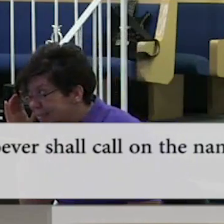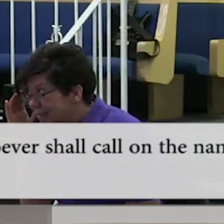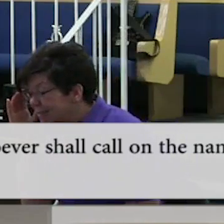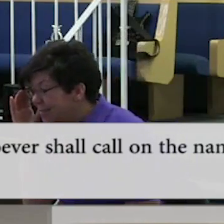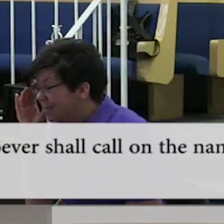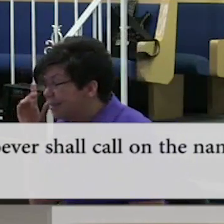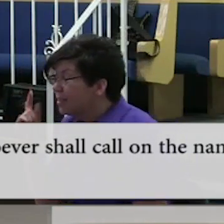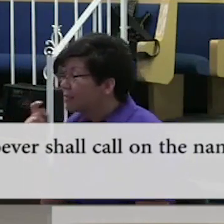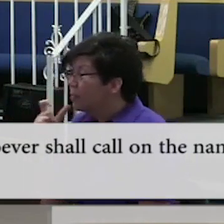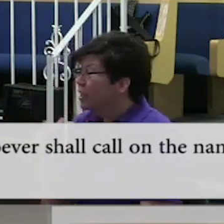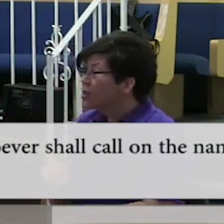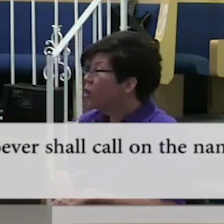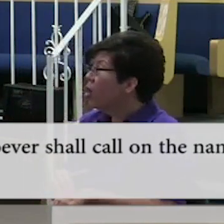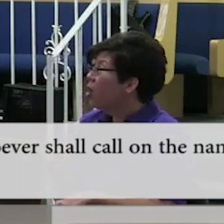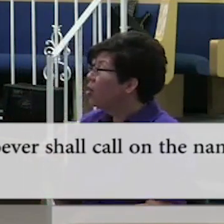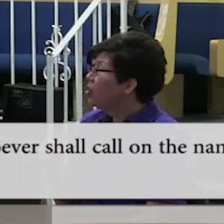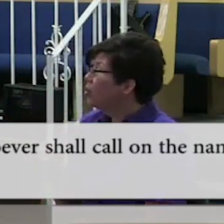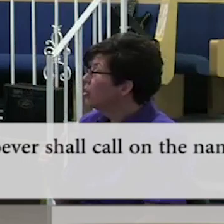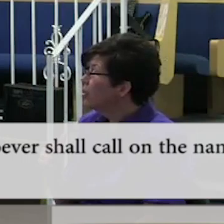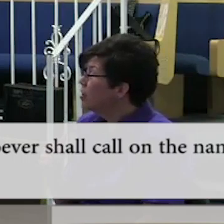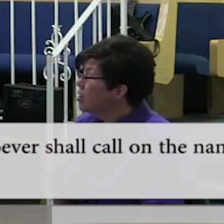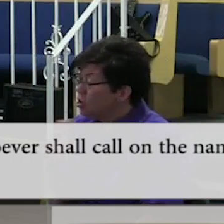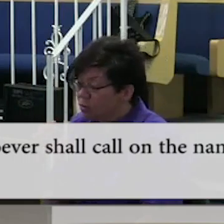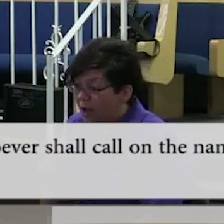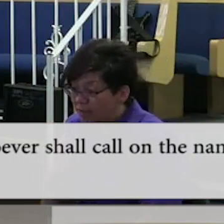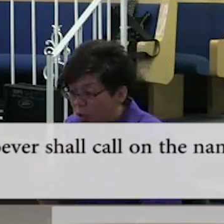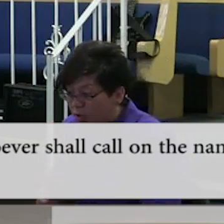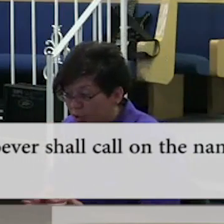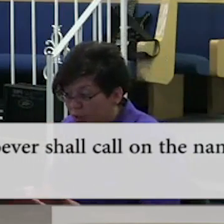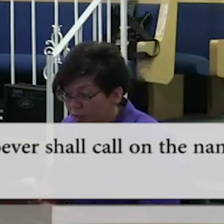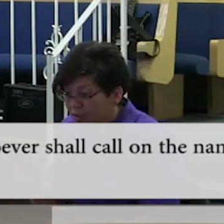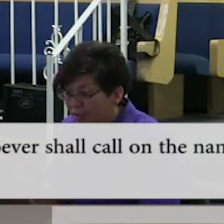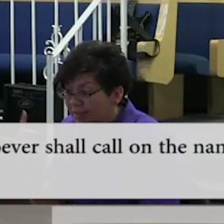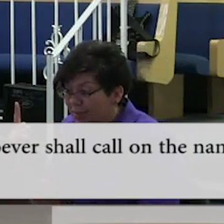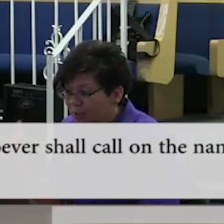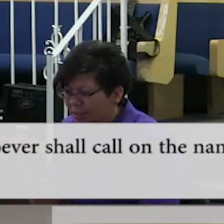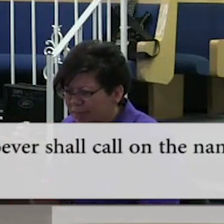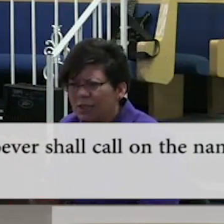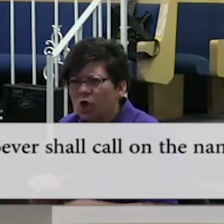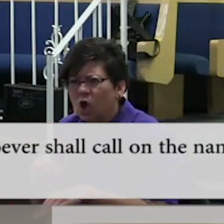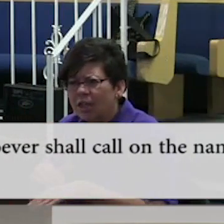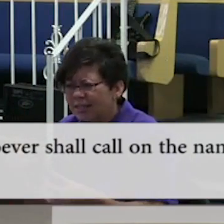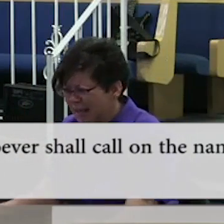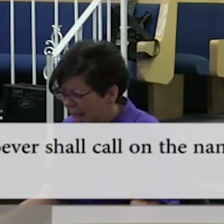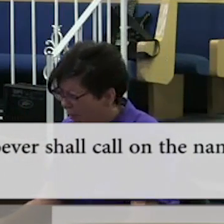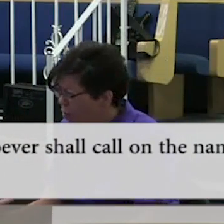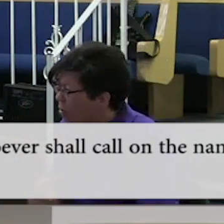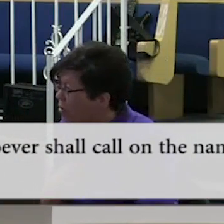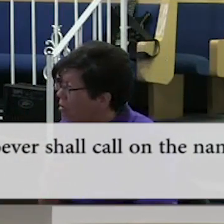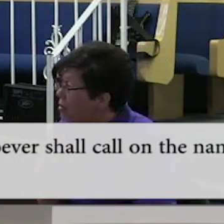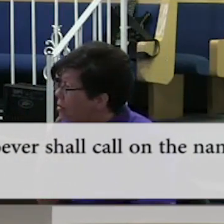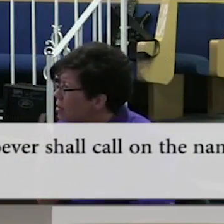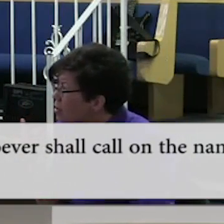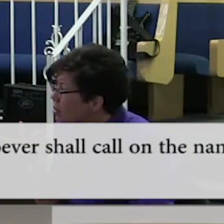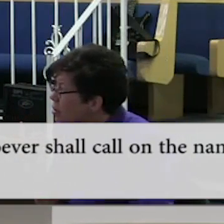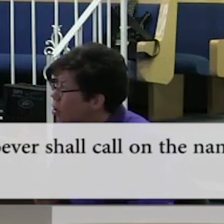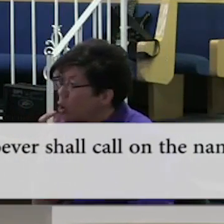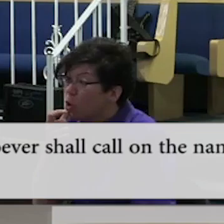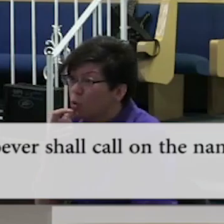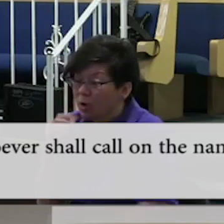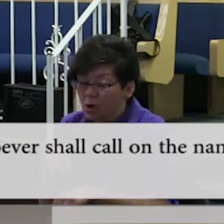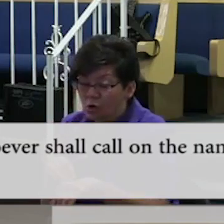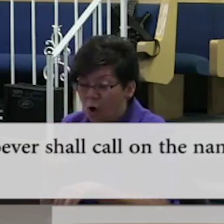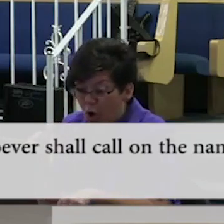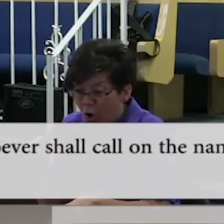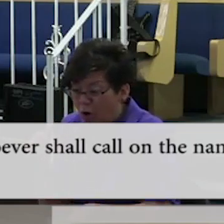got to call. If you don't have the Holy Ghost, somebody needs to be calling right now. He said that whosoever